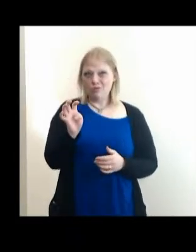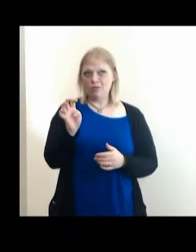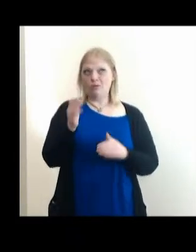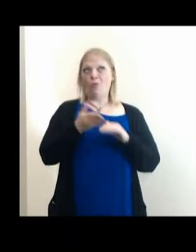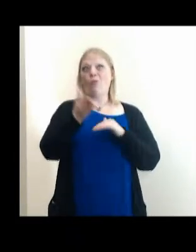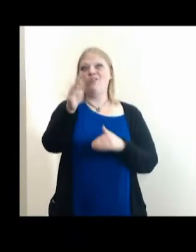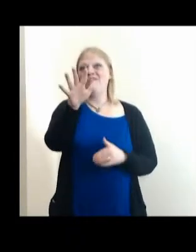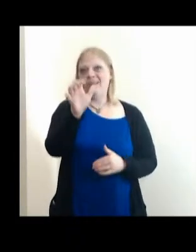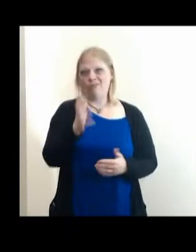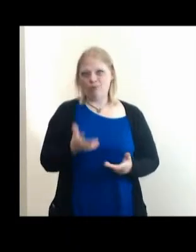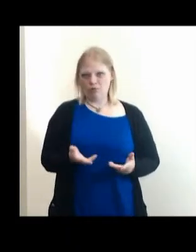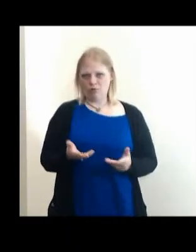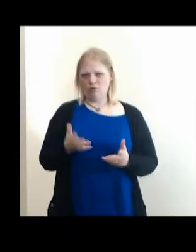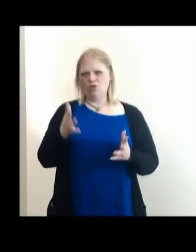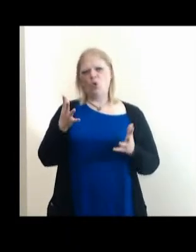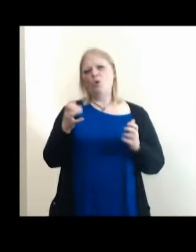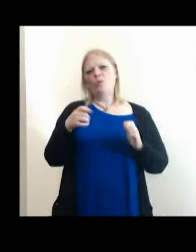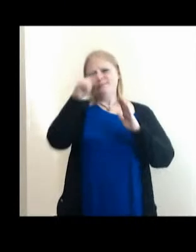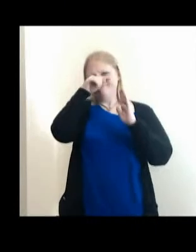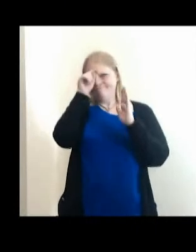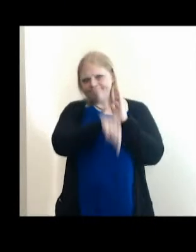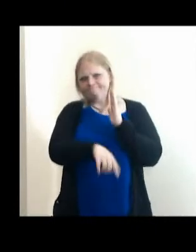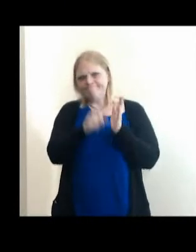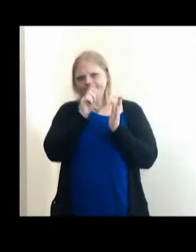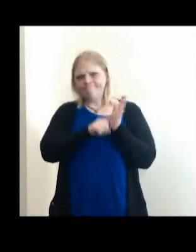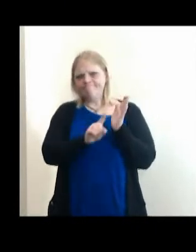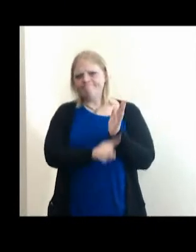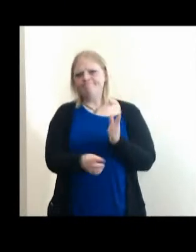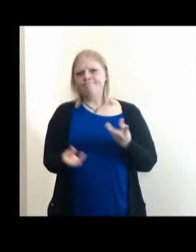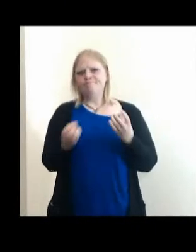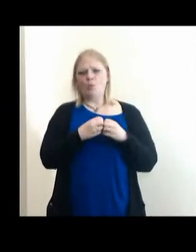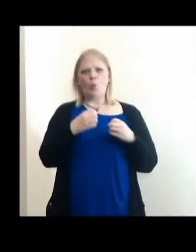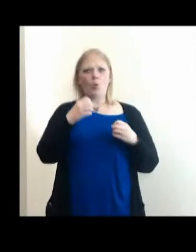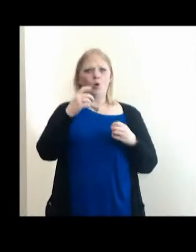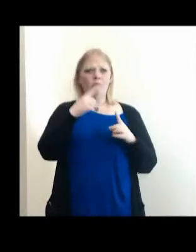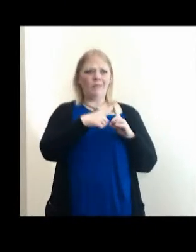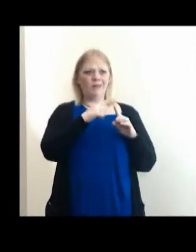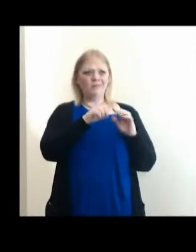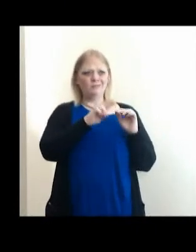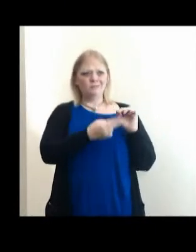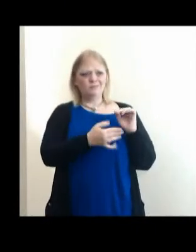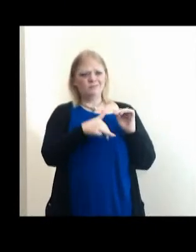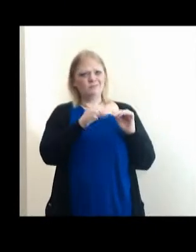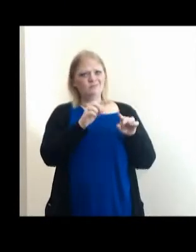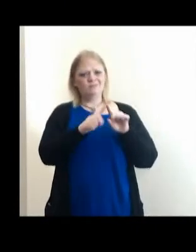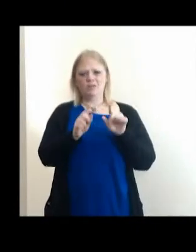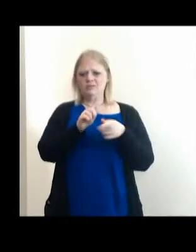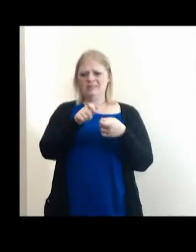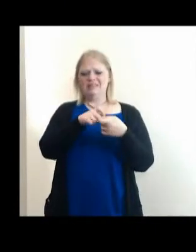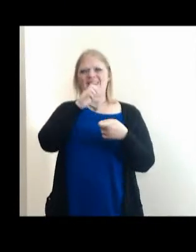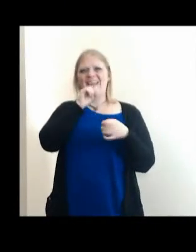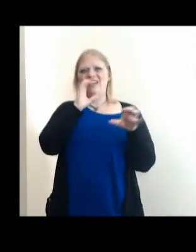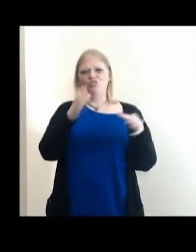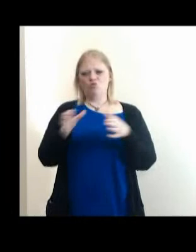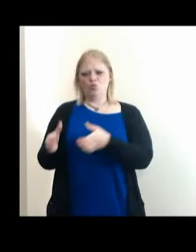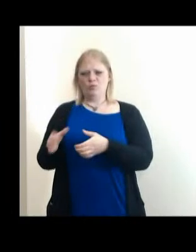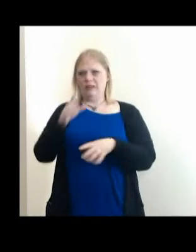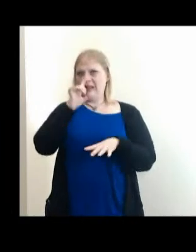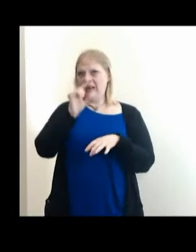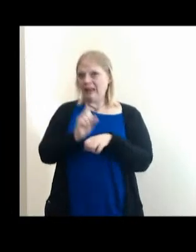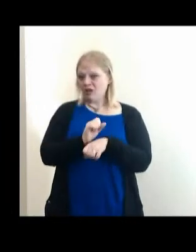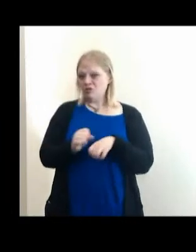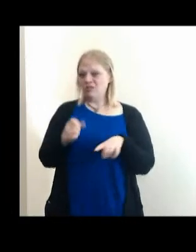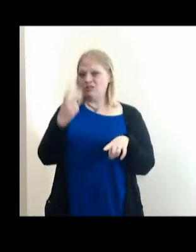500. But we wanted to do a deeper dive because we actually, while we saw a decrease in cases, there were certain age groups that actually